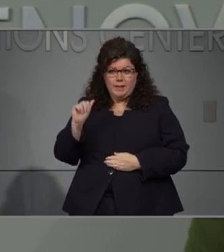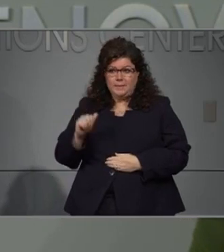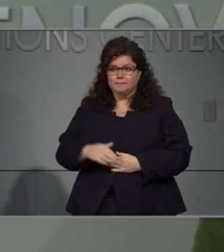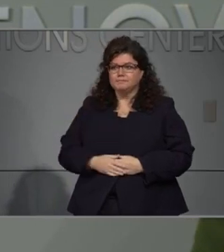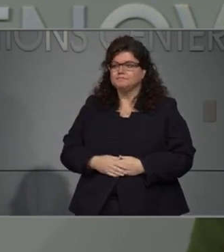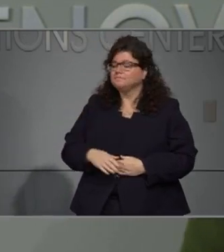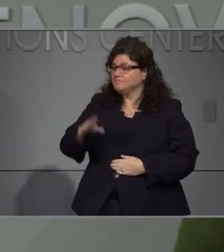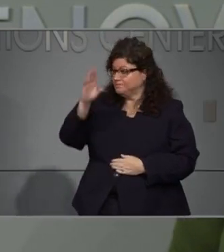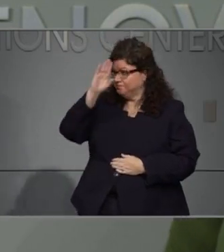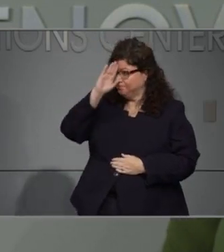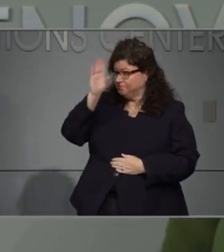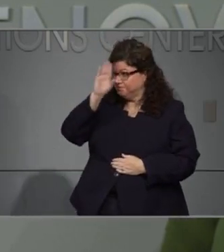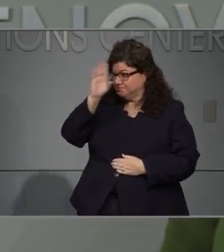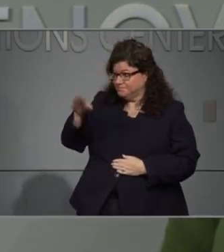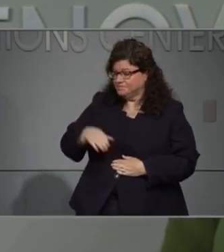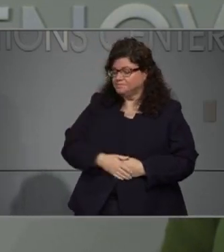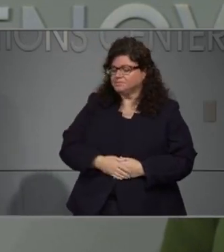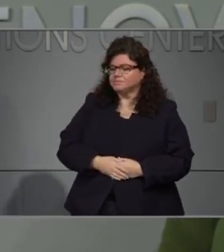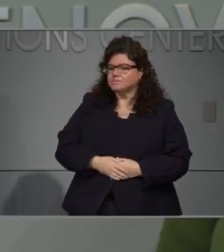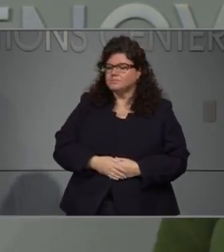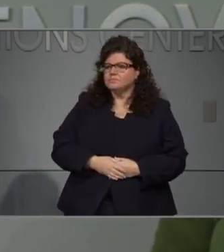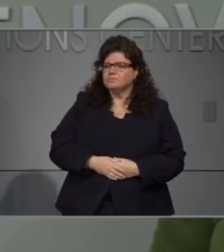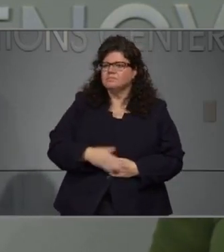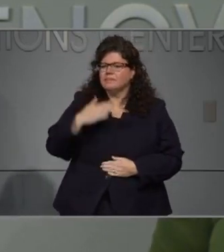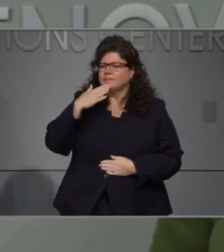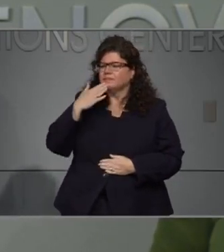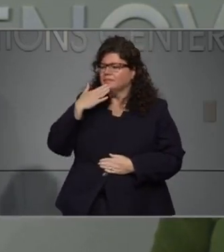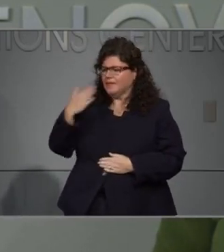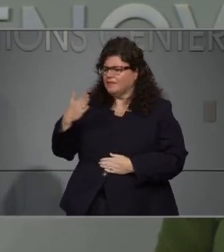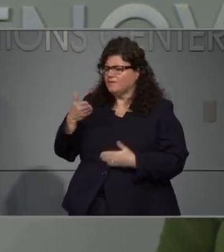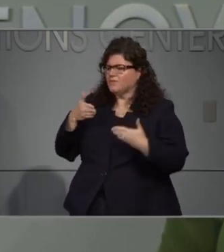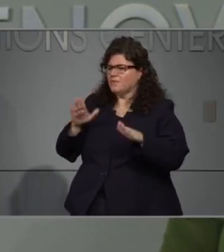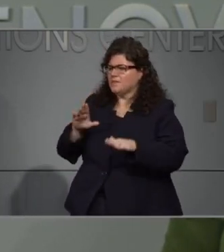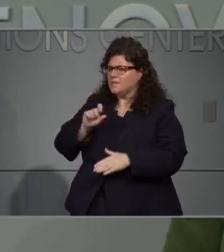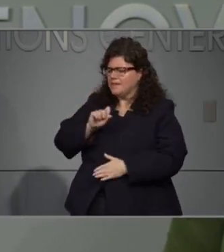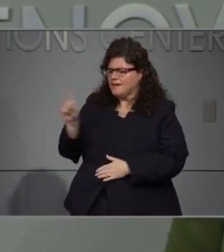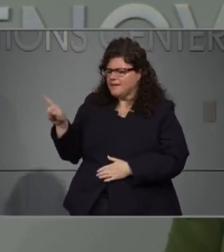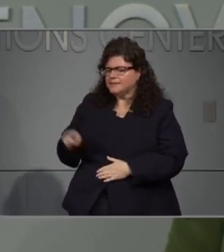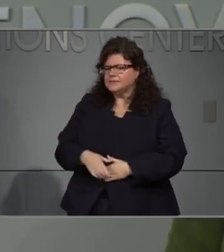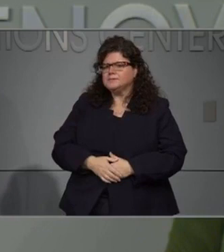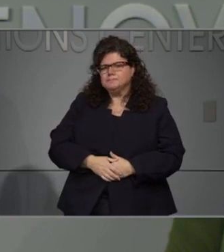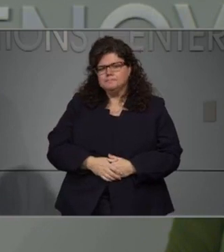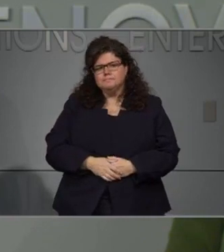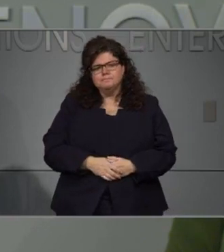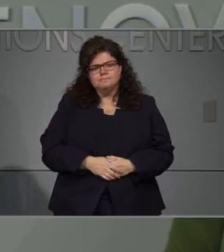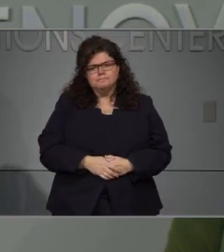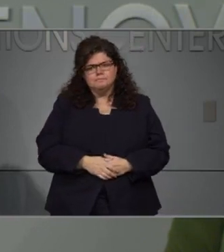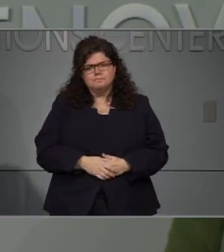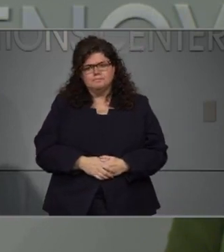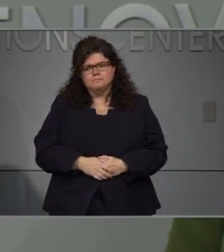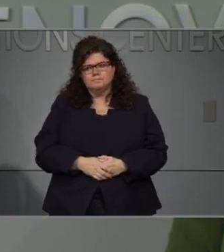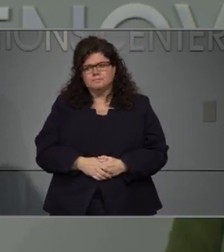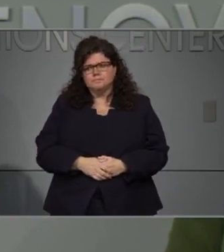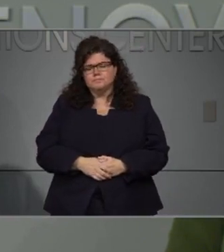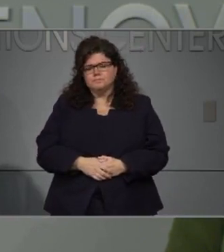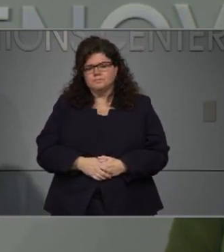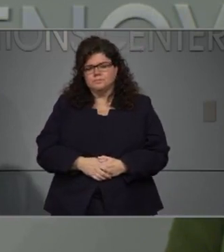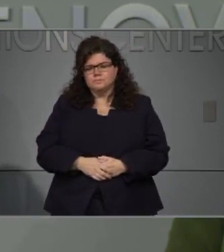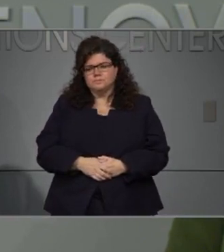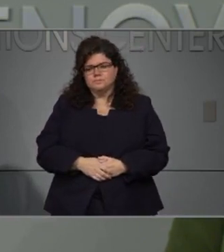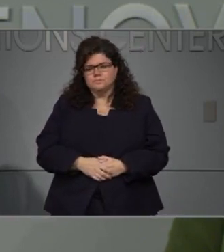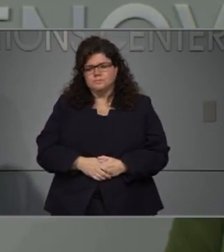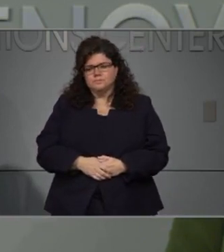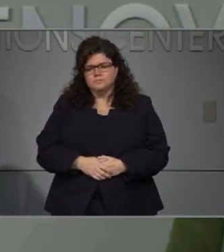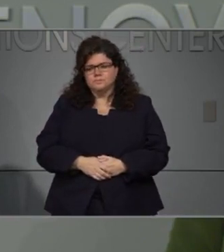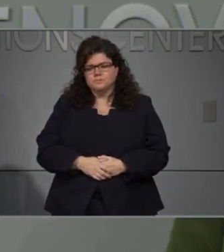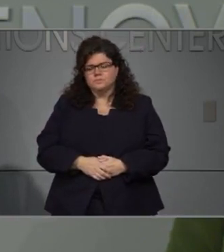Hi, everyone, and thank you so much for taking my question. I'm actually curious about the outbreaks or